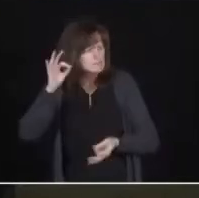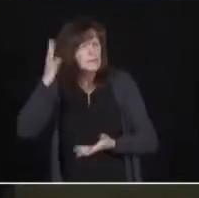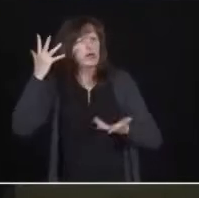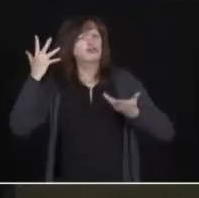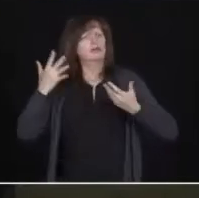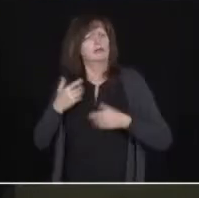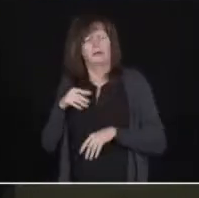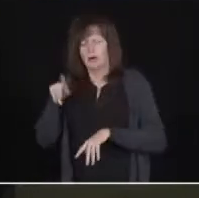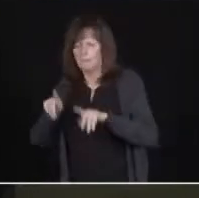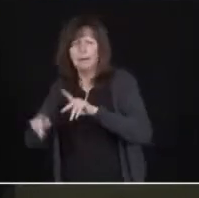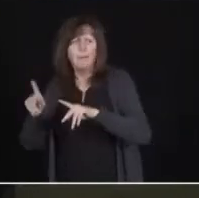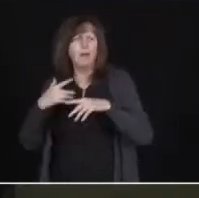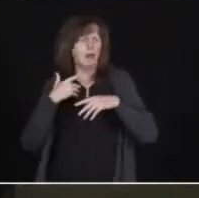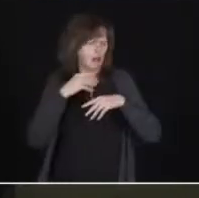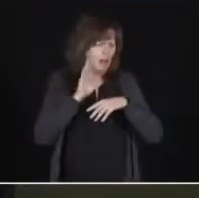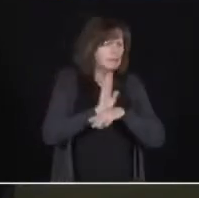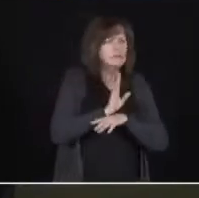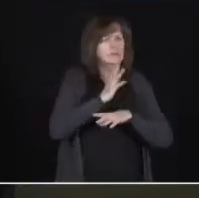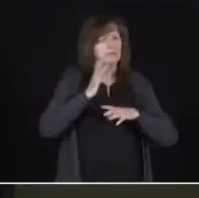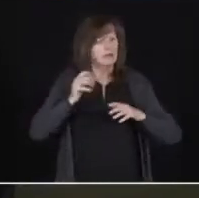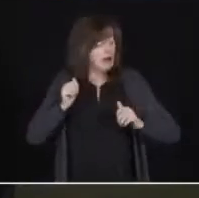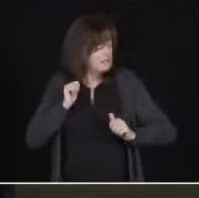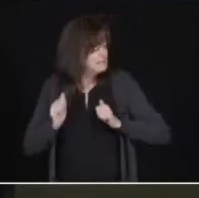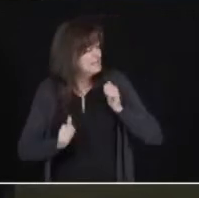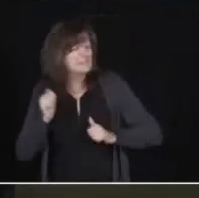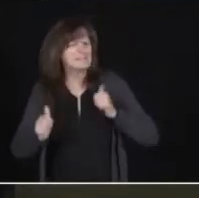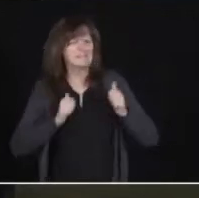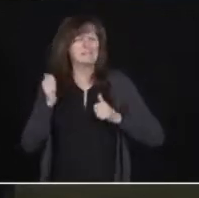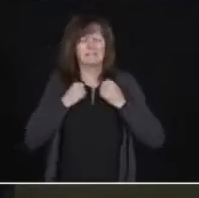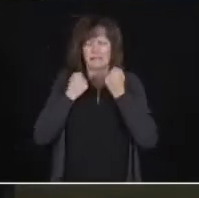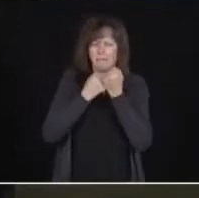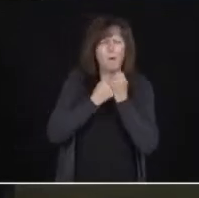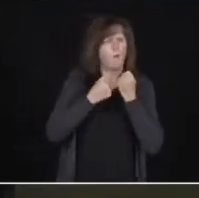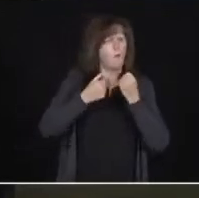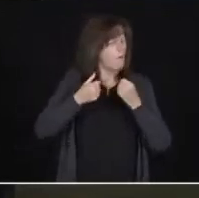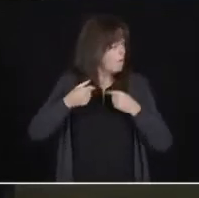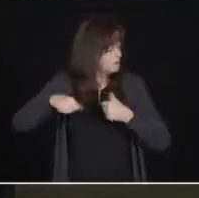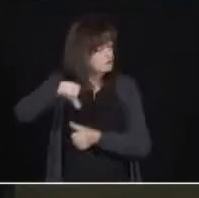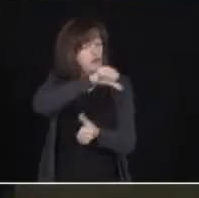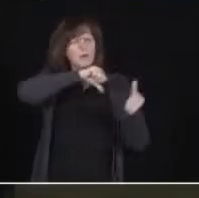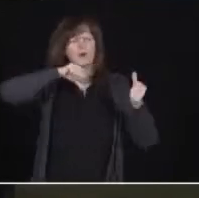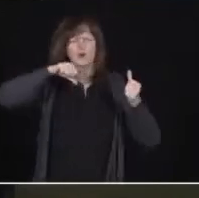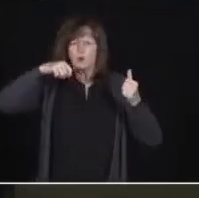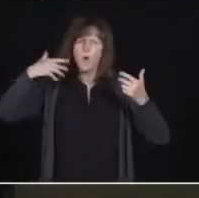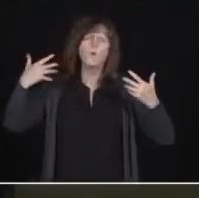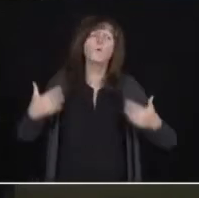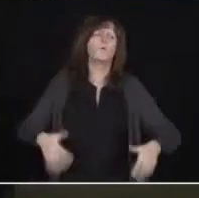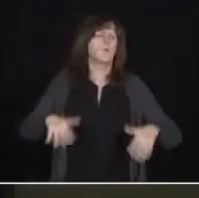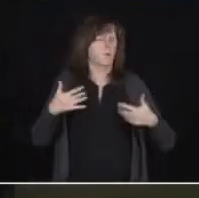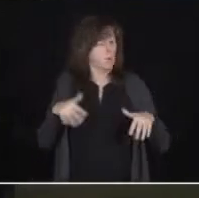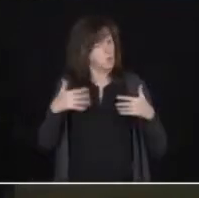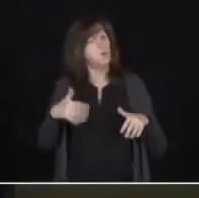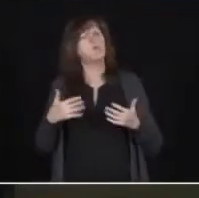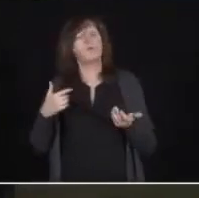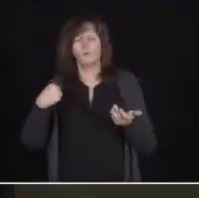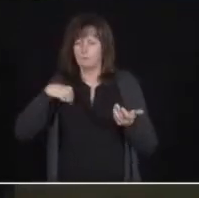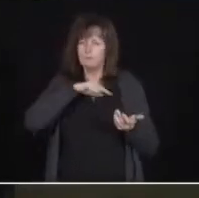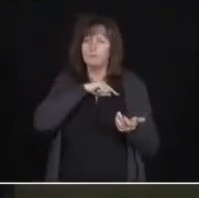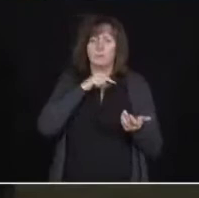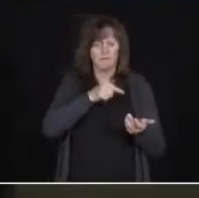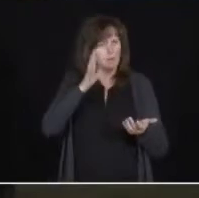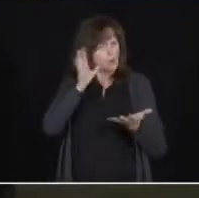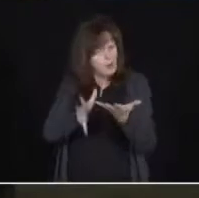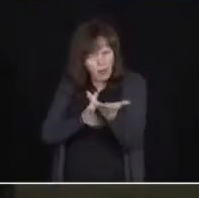and beyond to help and support each other. And our government is determined to do our part by creating jobs and